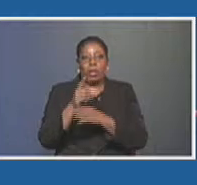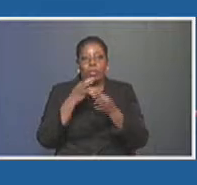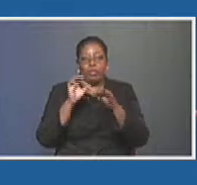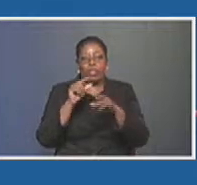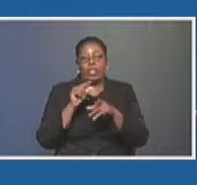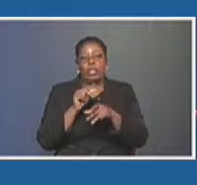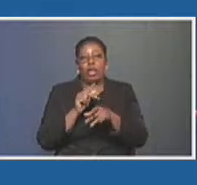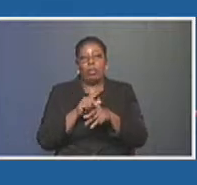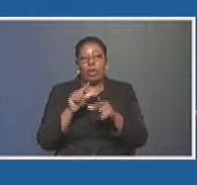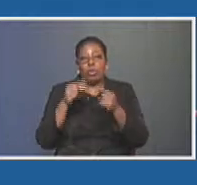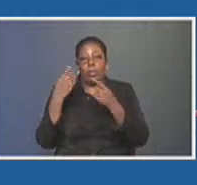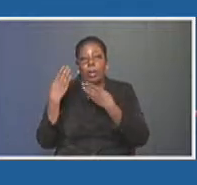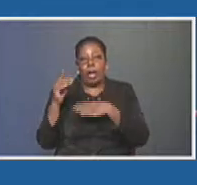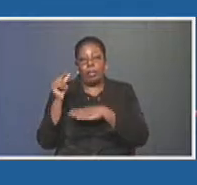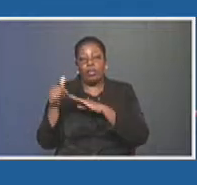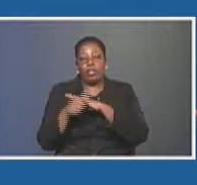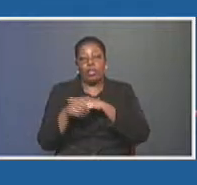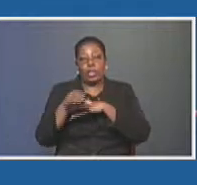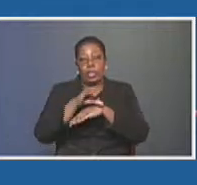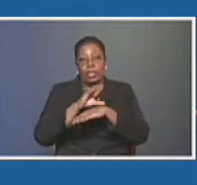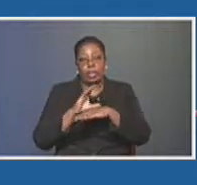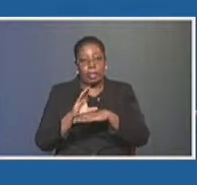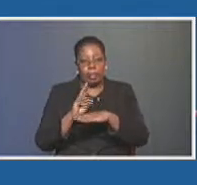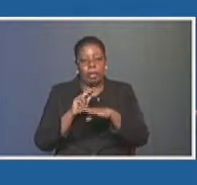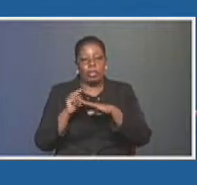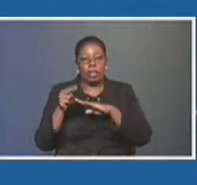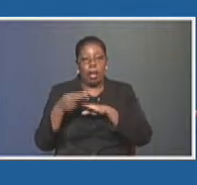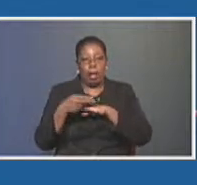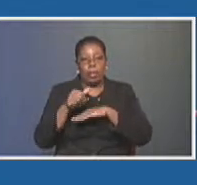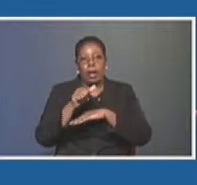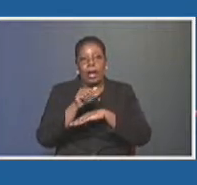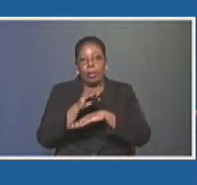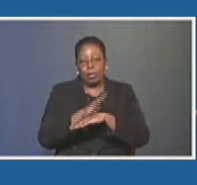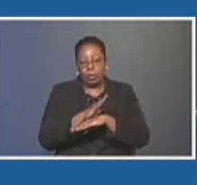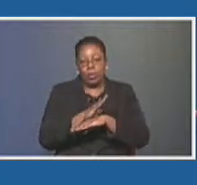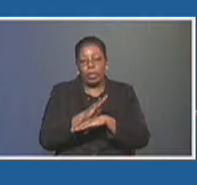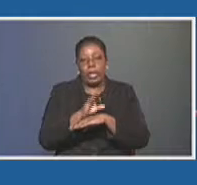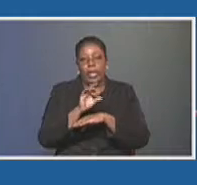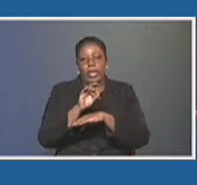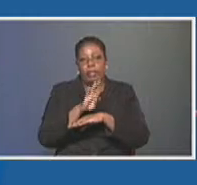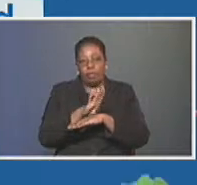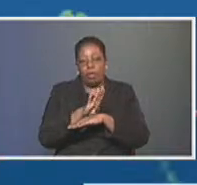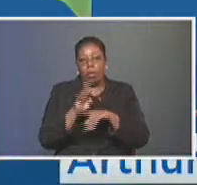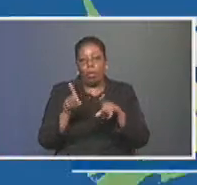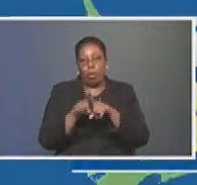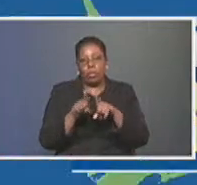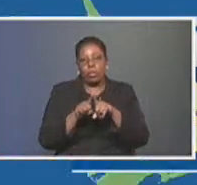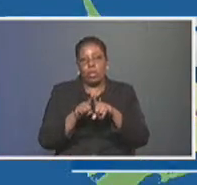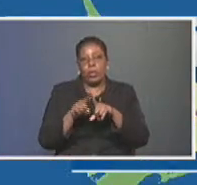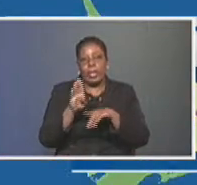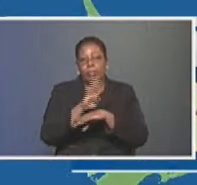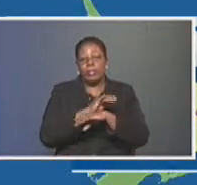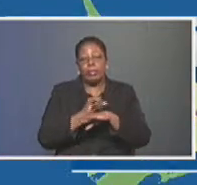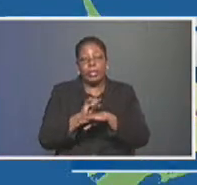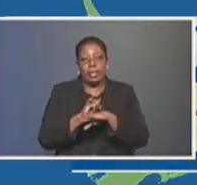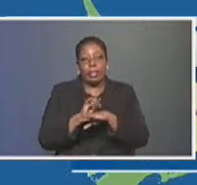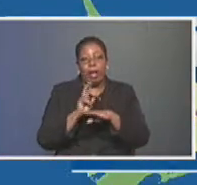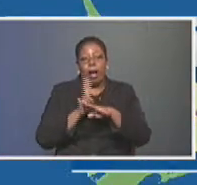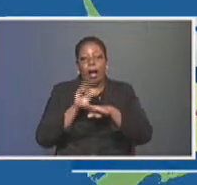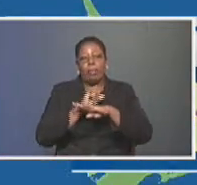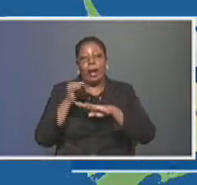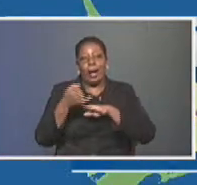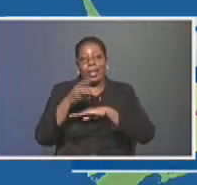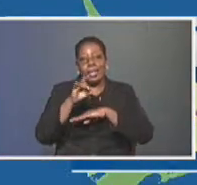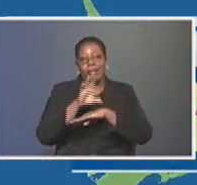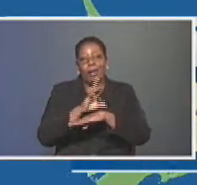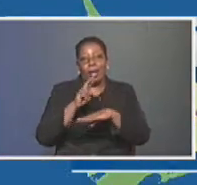degrees in Freeport, Grand Bahama, Green Tool, Key, and Marsh Harbor in Abaco, the Berry Islands, 84. 84. 84 also in Alistown, Bimini. Harbor Island,